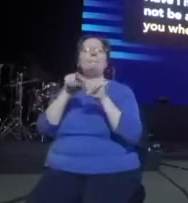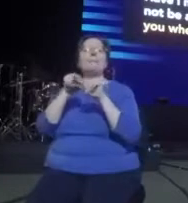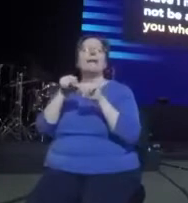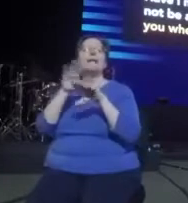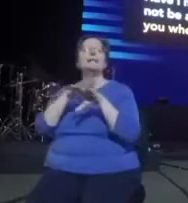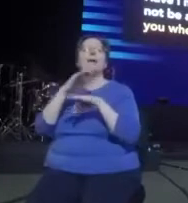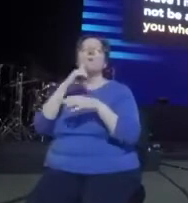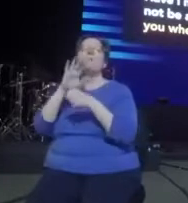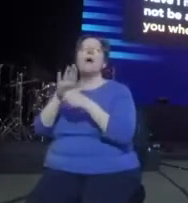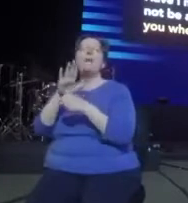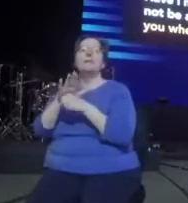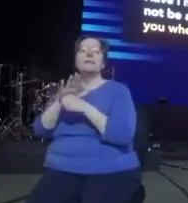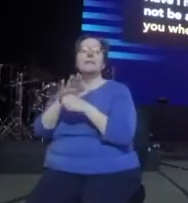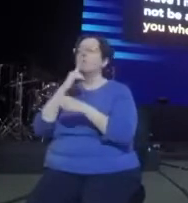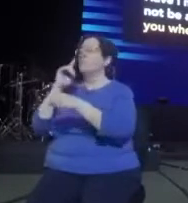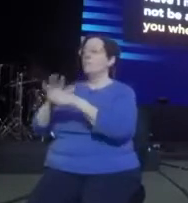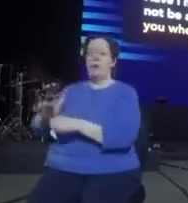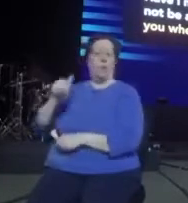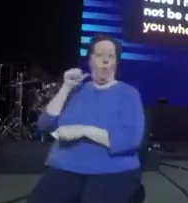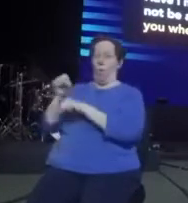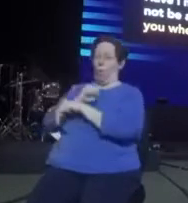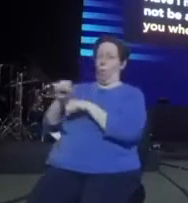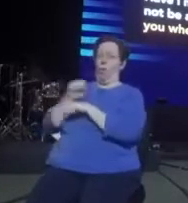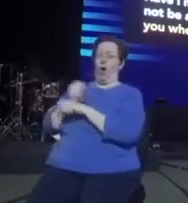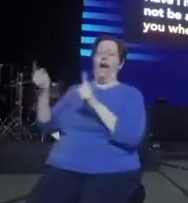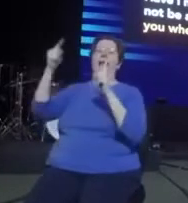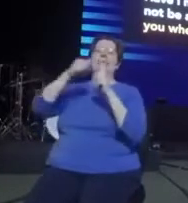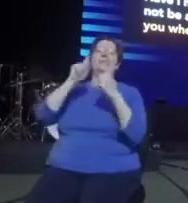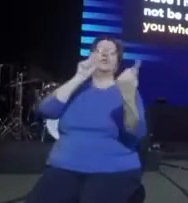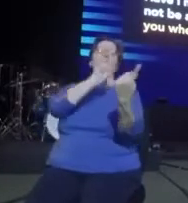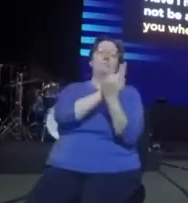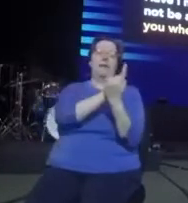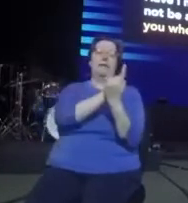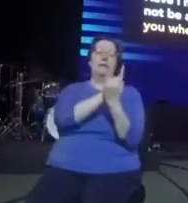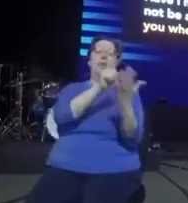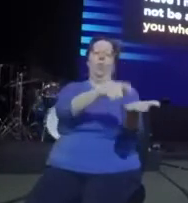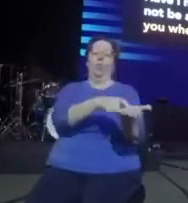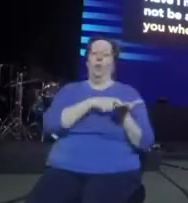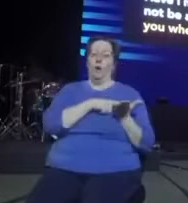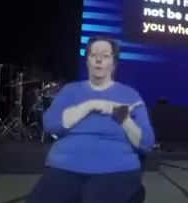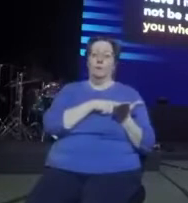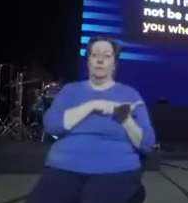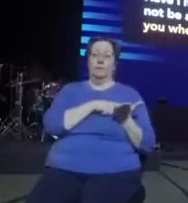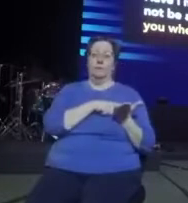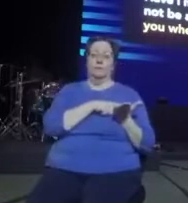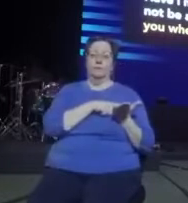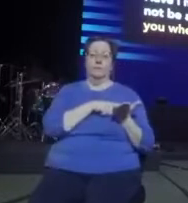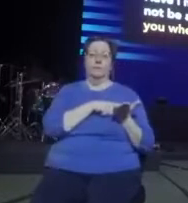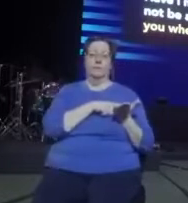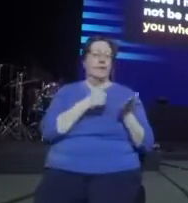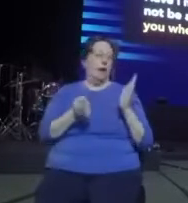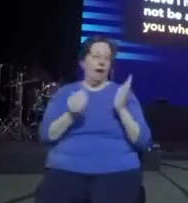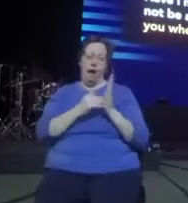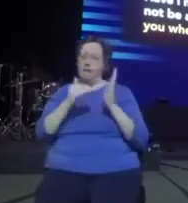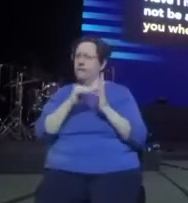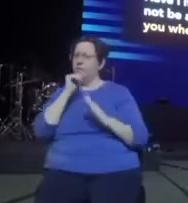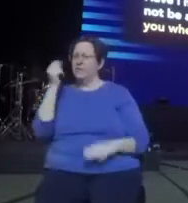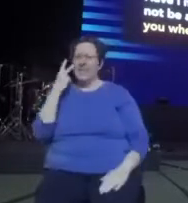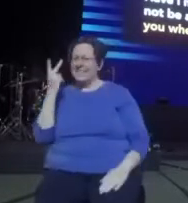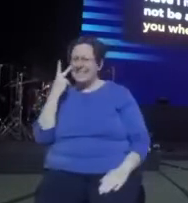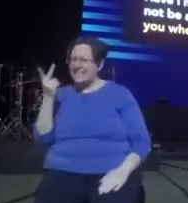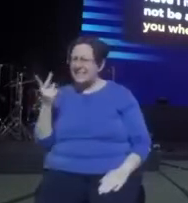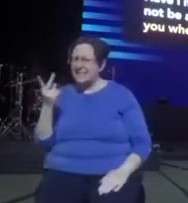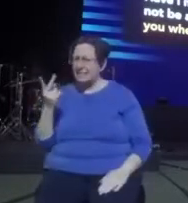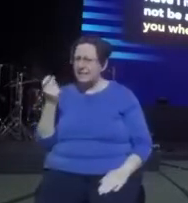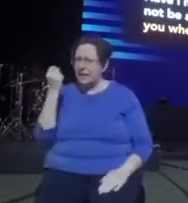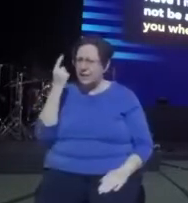The promise doesn't work until the conditions are met. A lot of times we don't see that. We don't understand